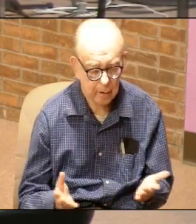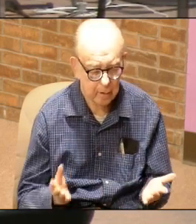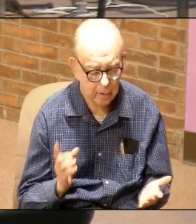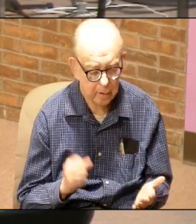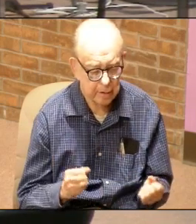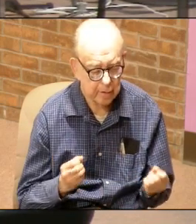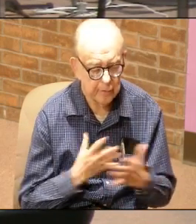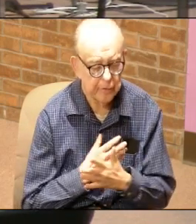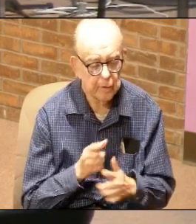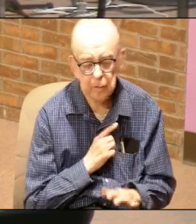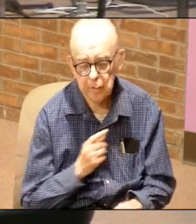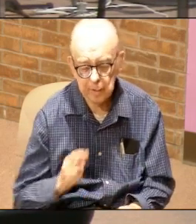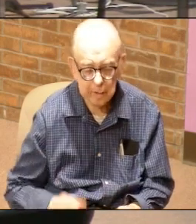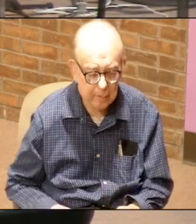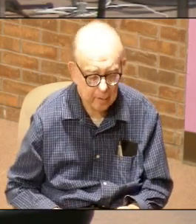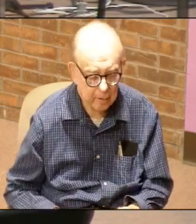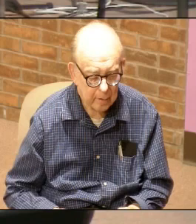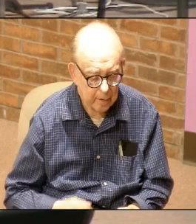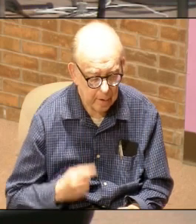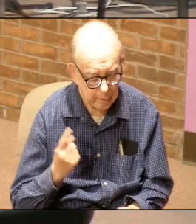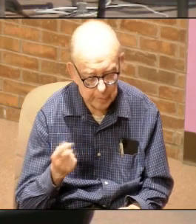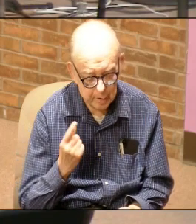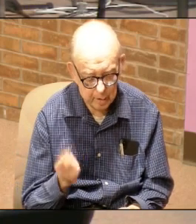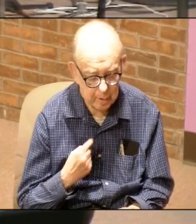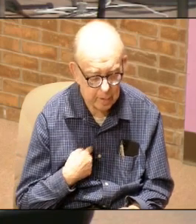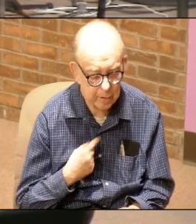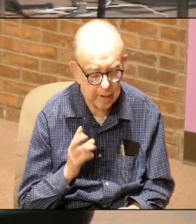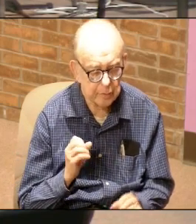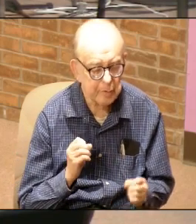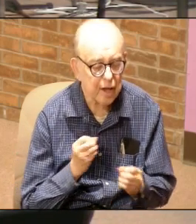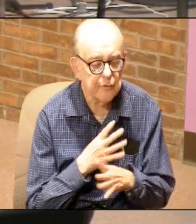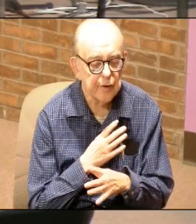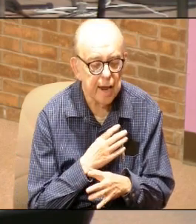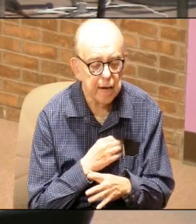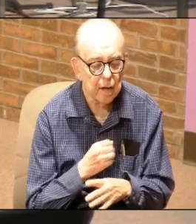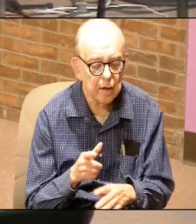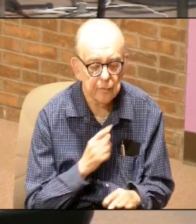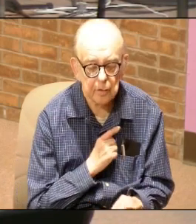well, you got to learn to fear the Lord. And what they think is you've got to be afraid of him.